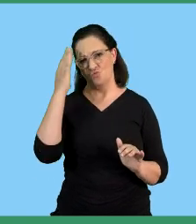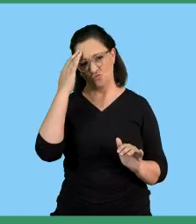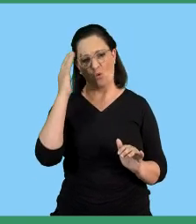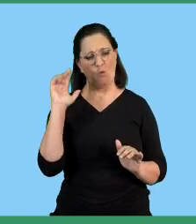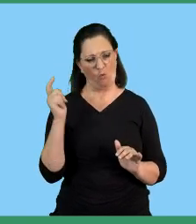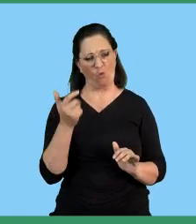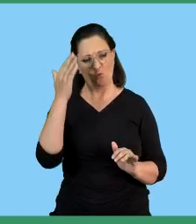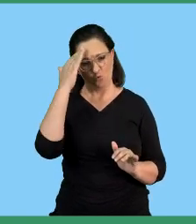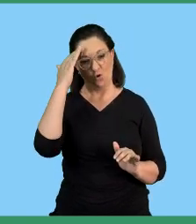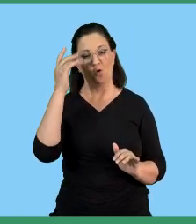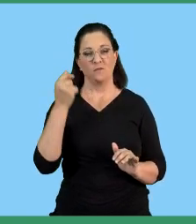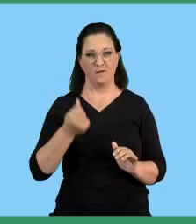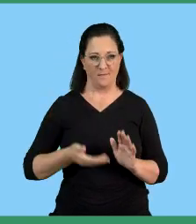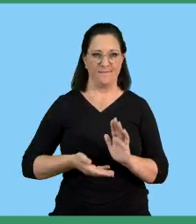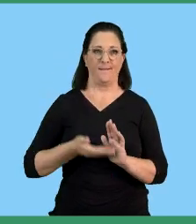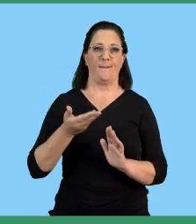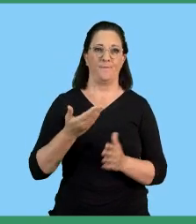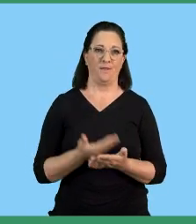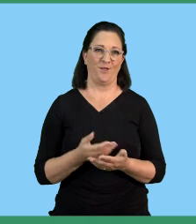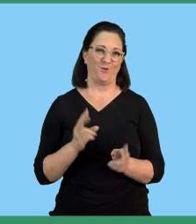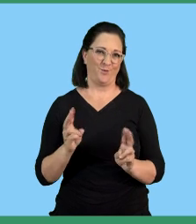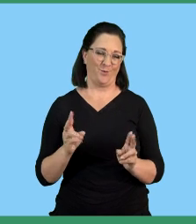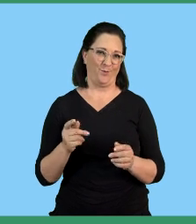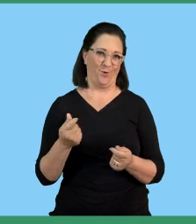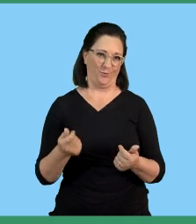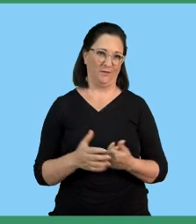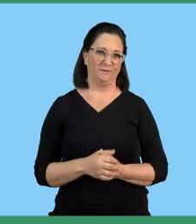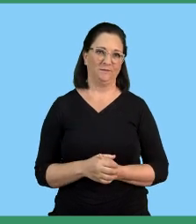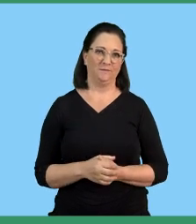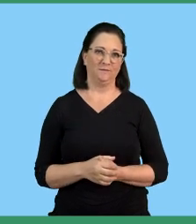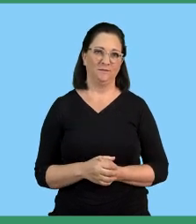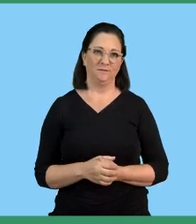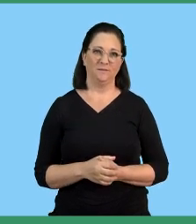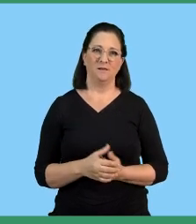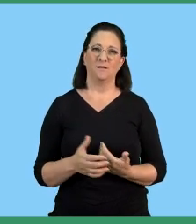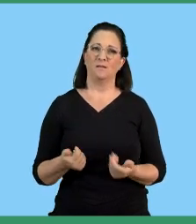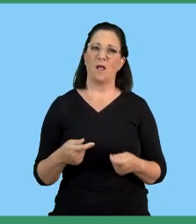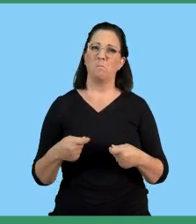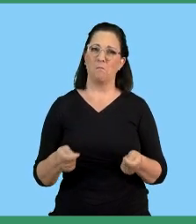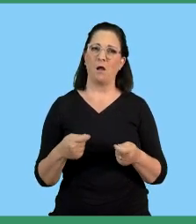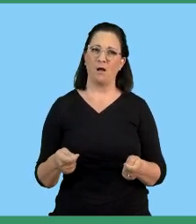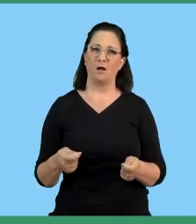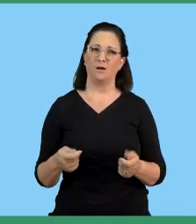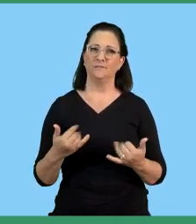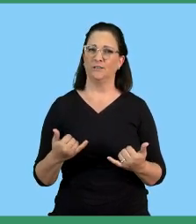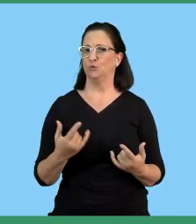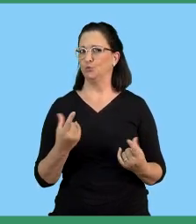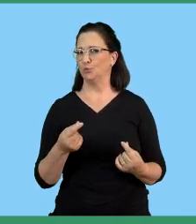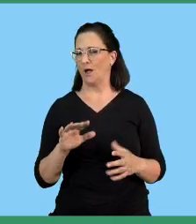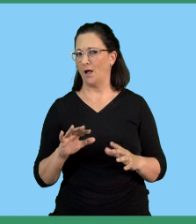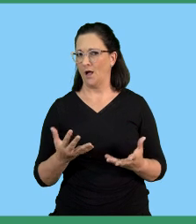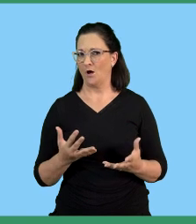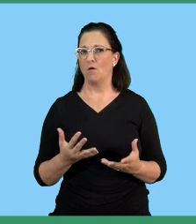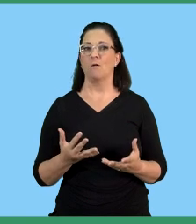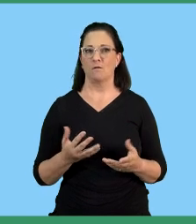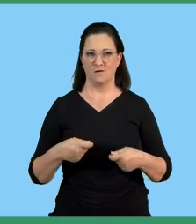are well known, and then the prices go back to its normal price. So that is market penetration. And how can we do that? By offering maybe sales. We